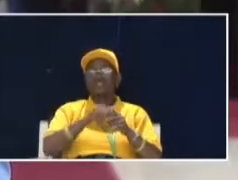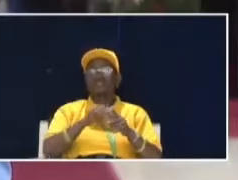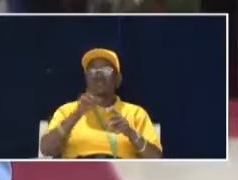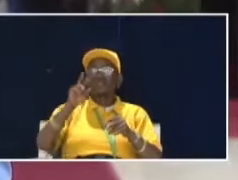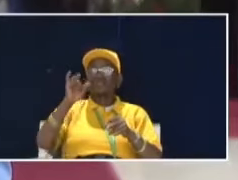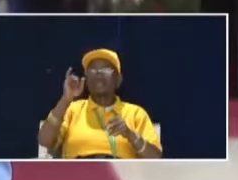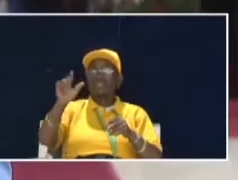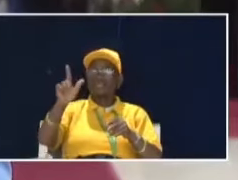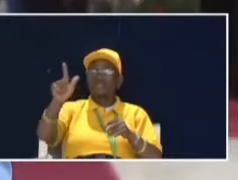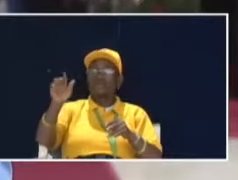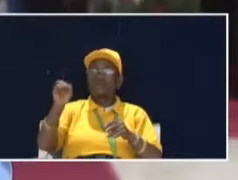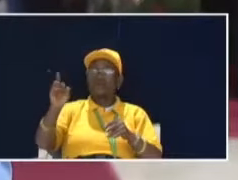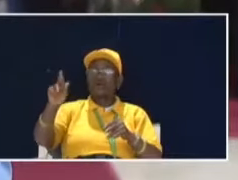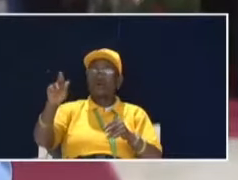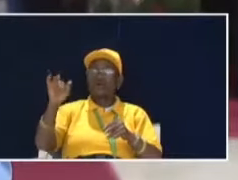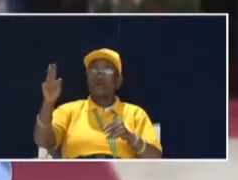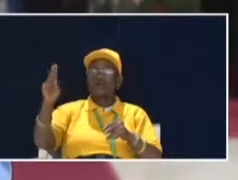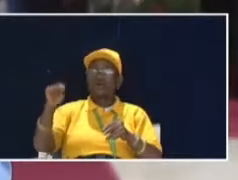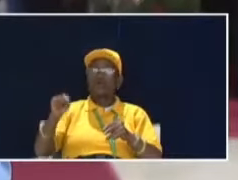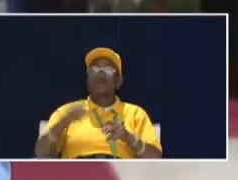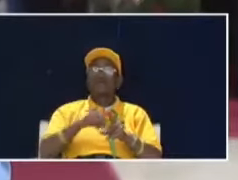When I was about to leave,